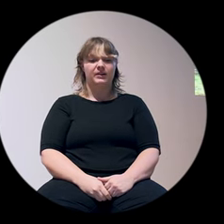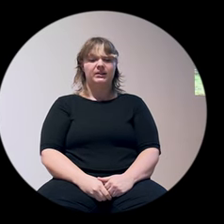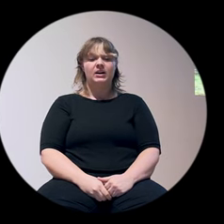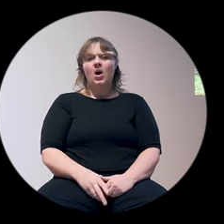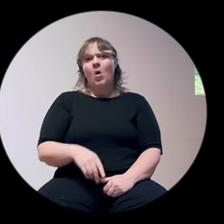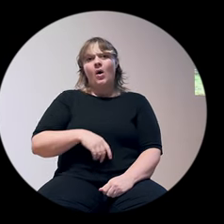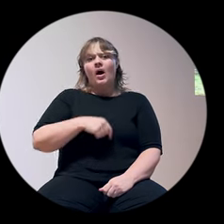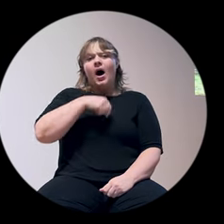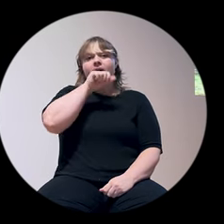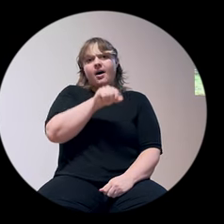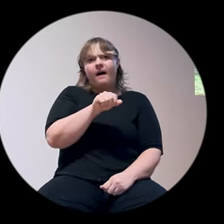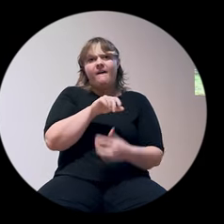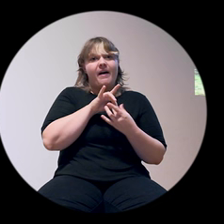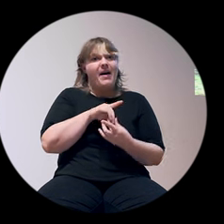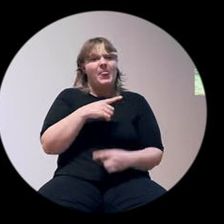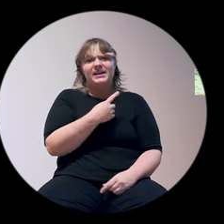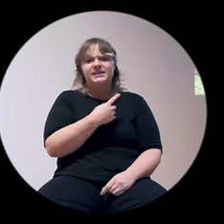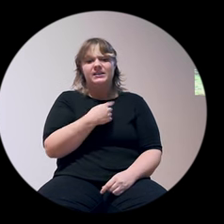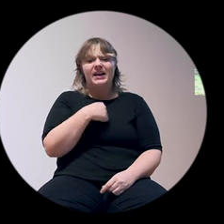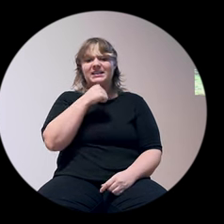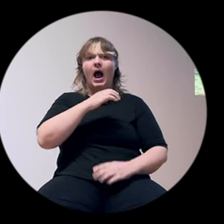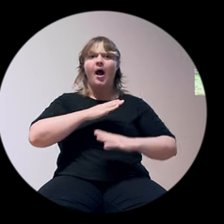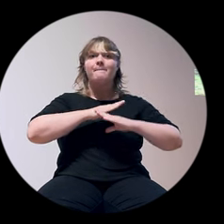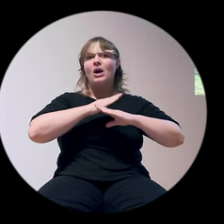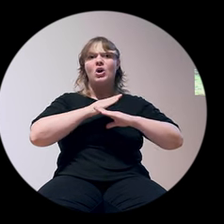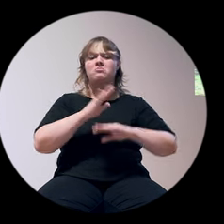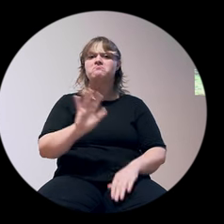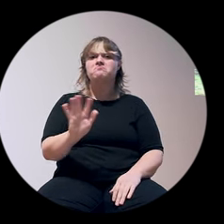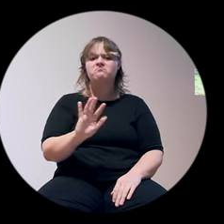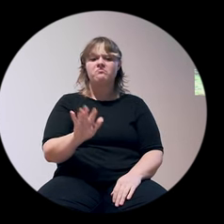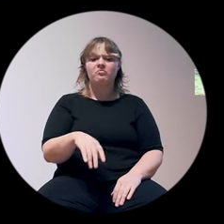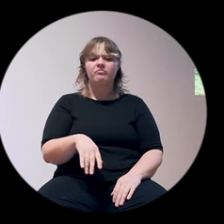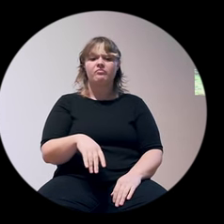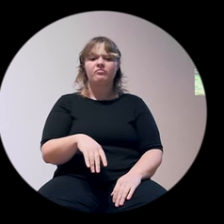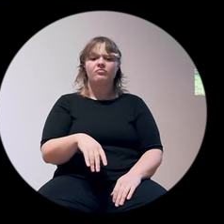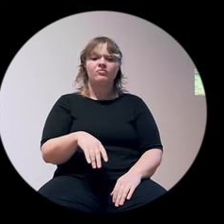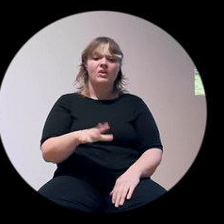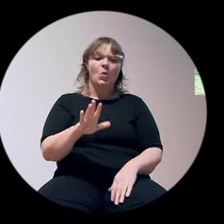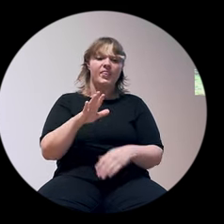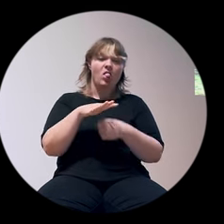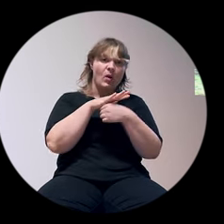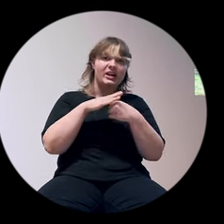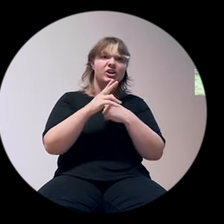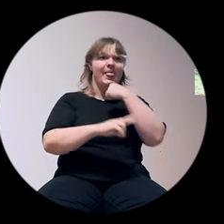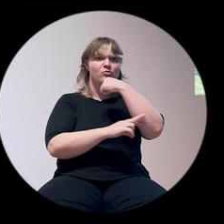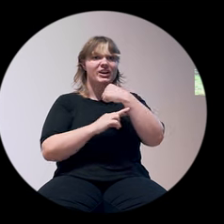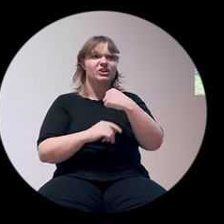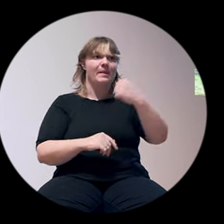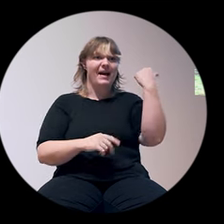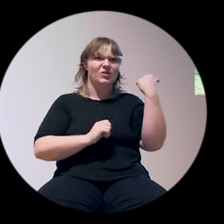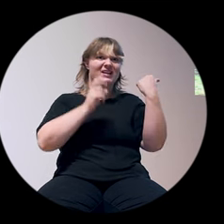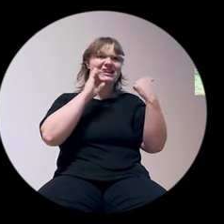What I love about this is it is not a barrier. I love the location with the bridge in the back, which is a